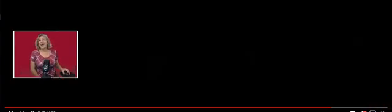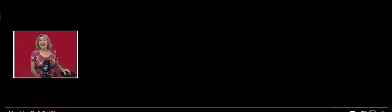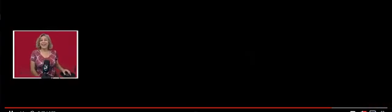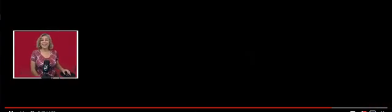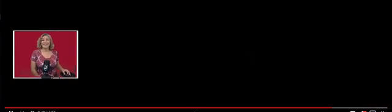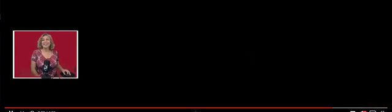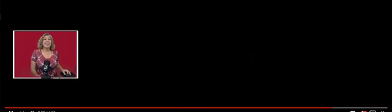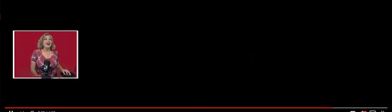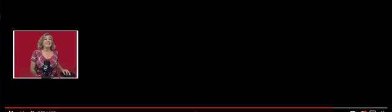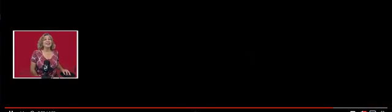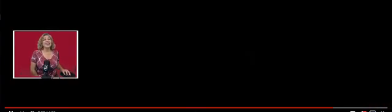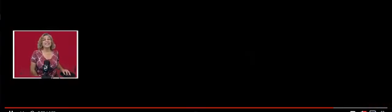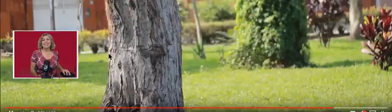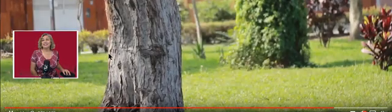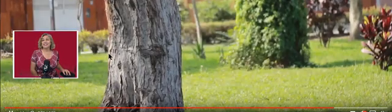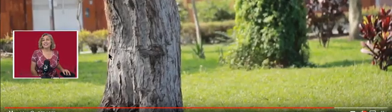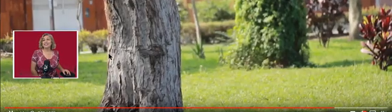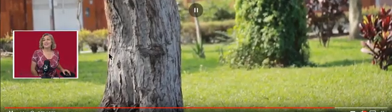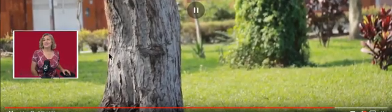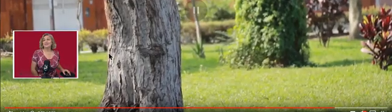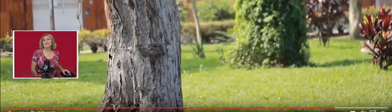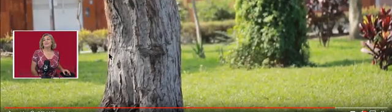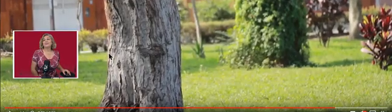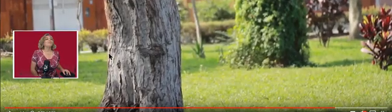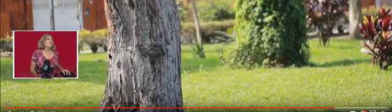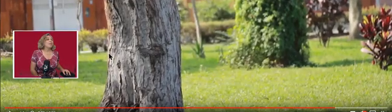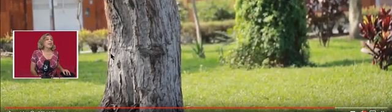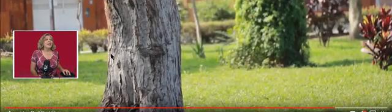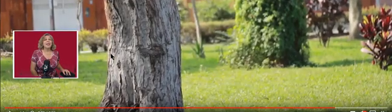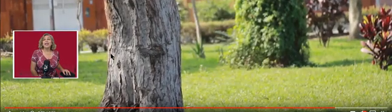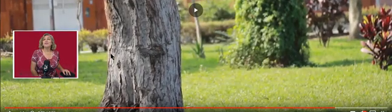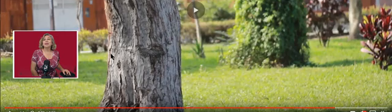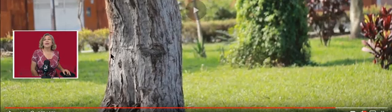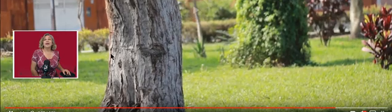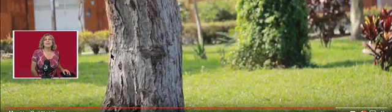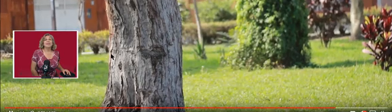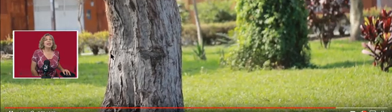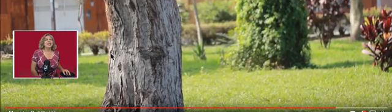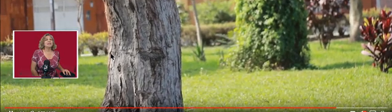from delinquents or presumed delinquents in Mexico